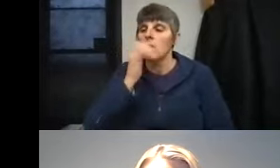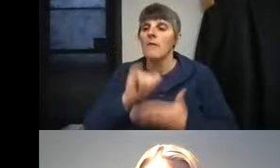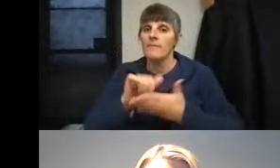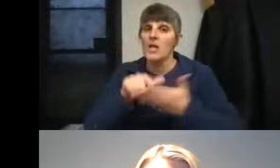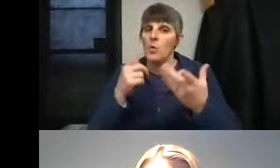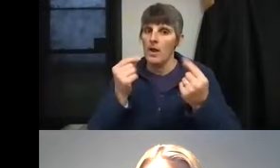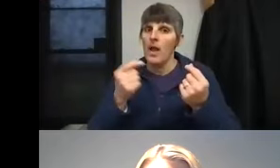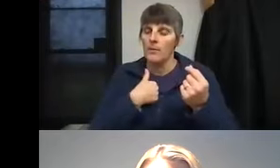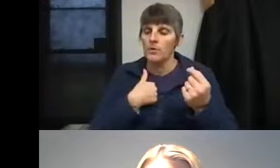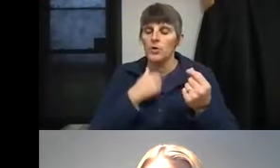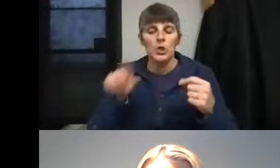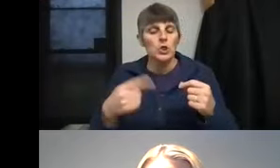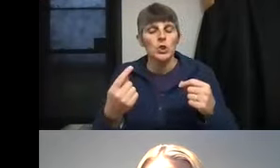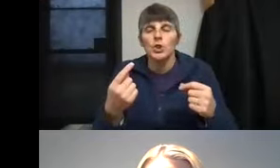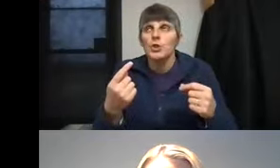just to